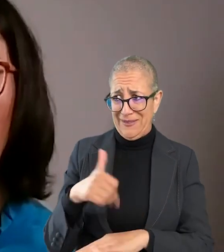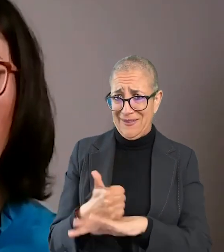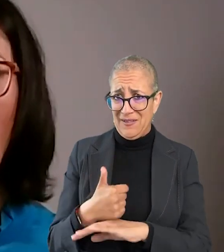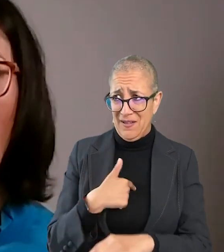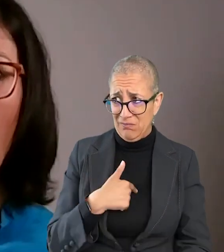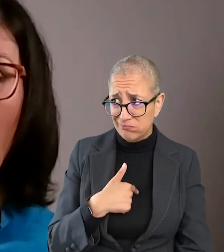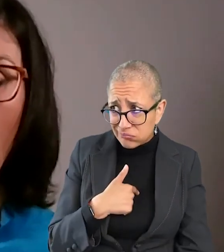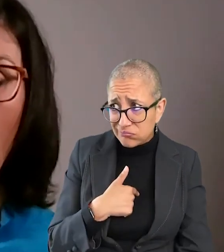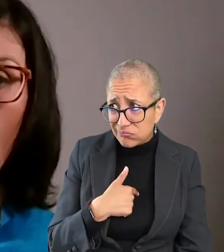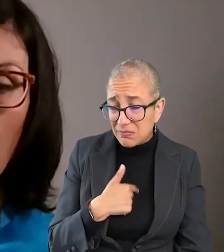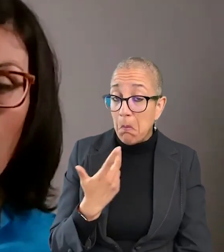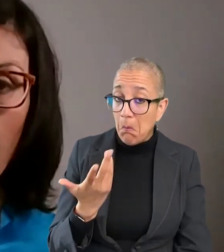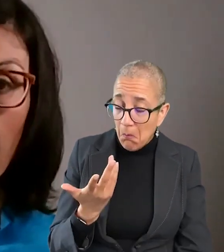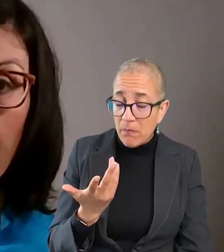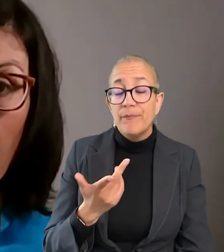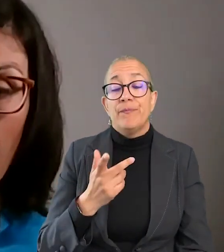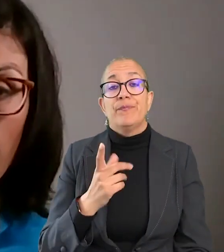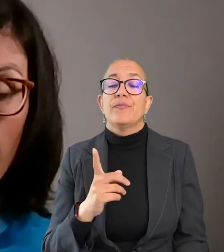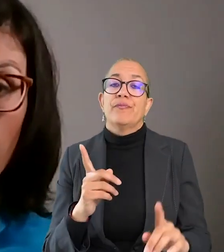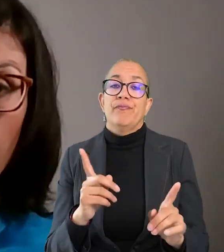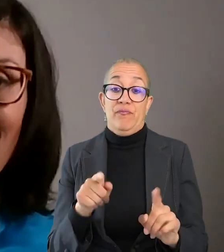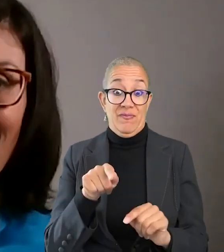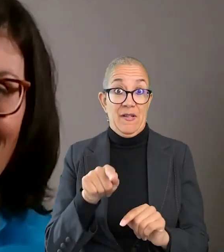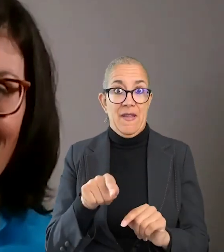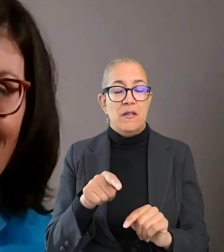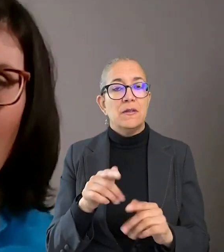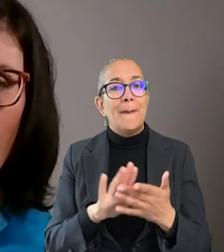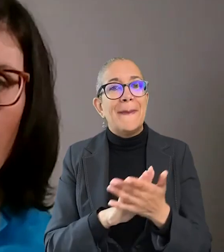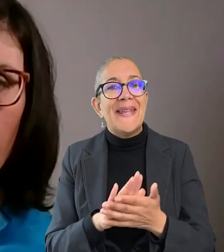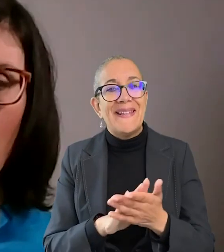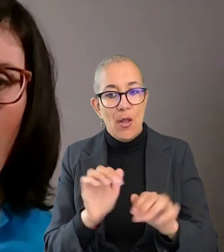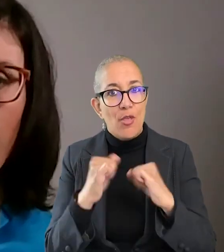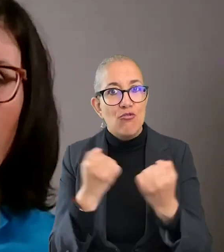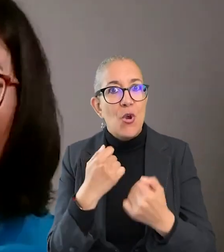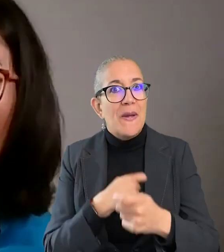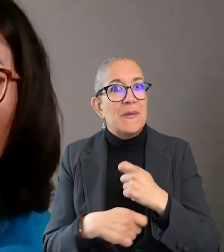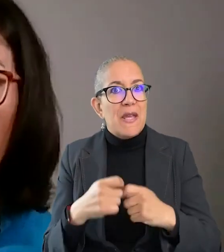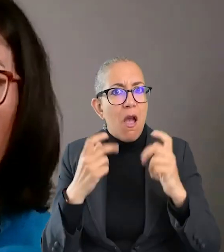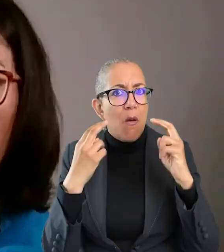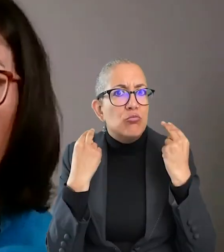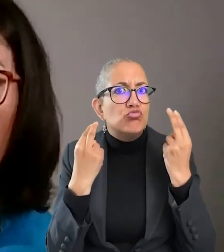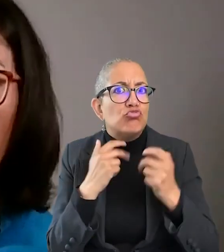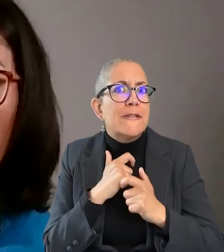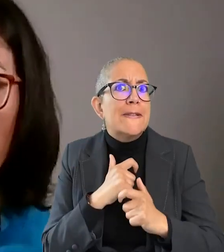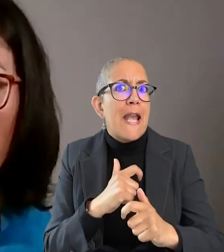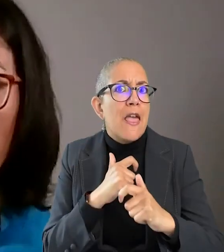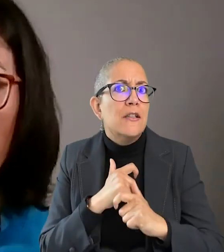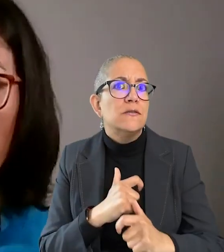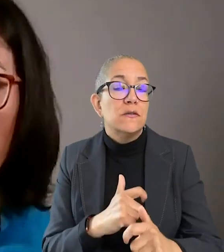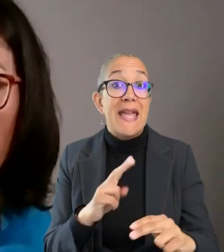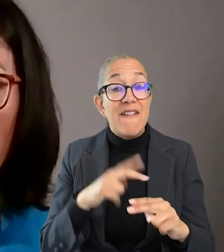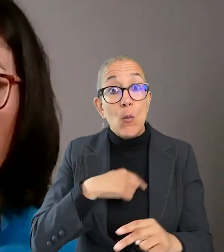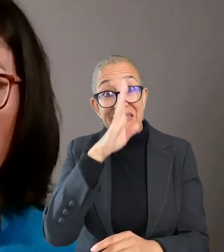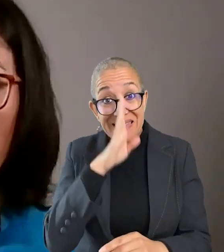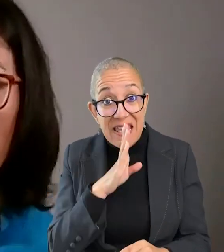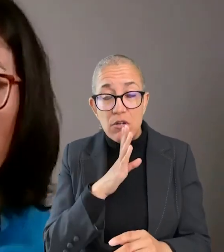to admit, was that it has built resilience into that group. And if we are going to be serious about winning